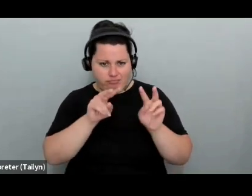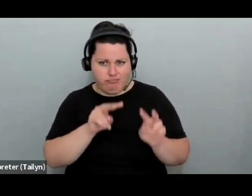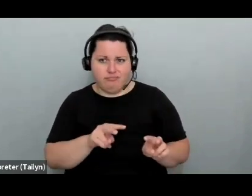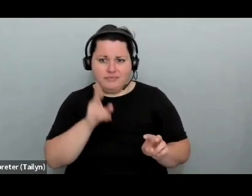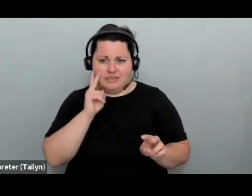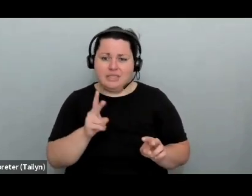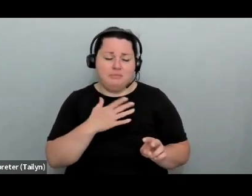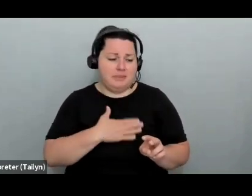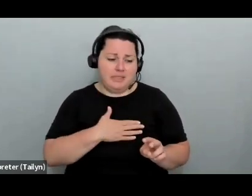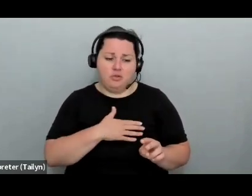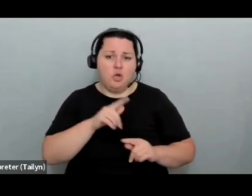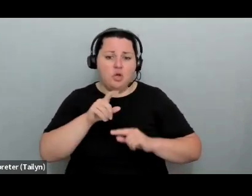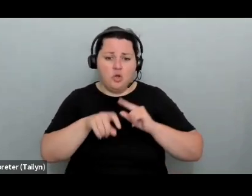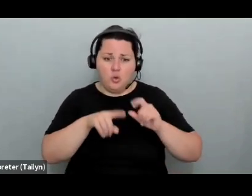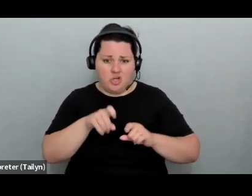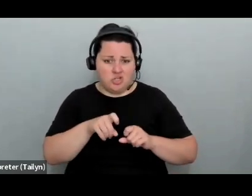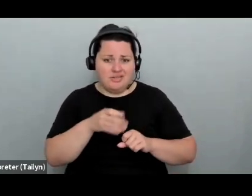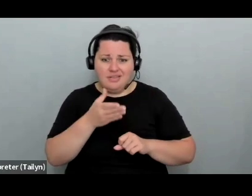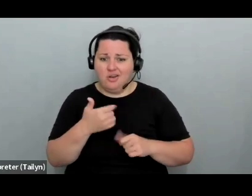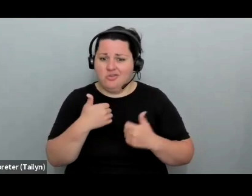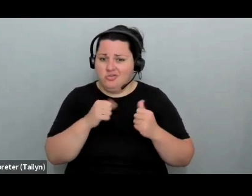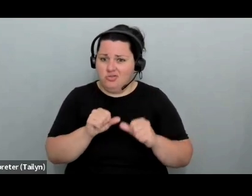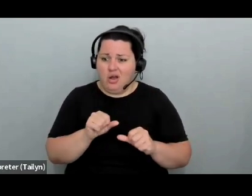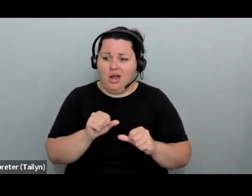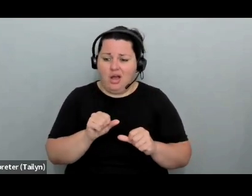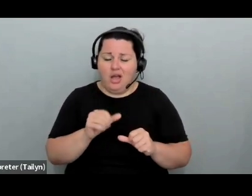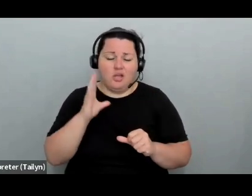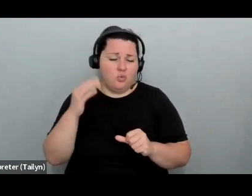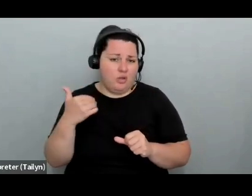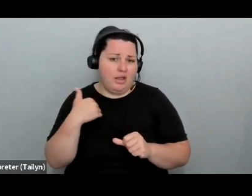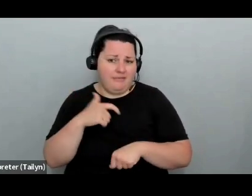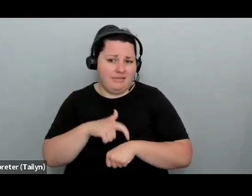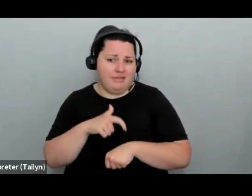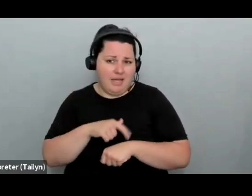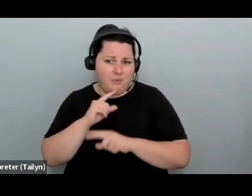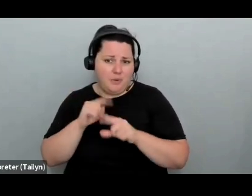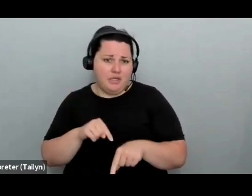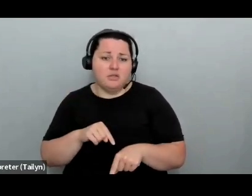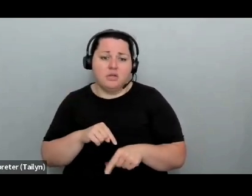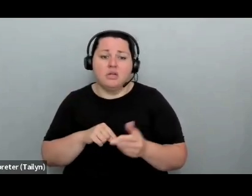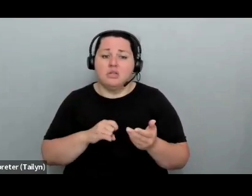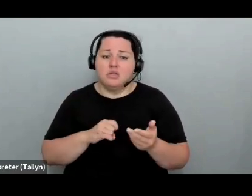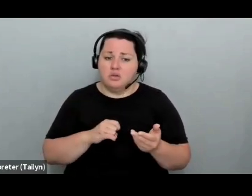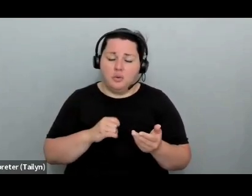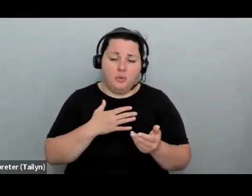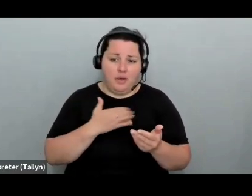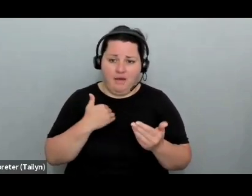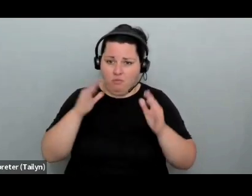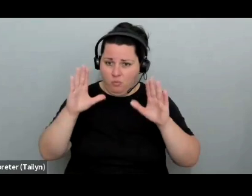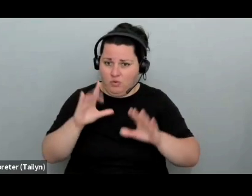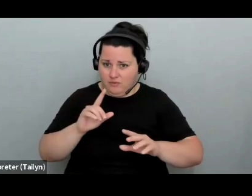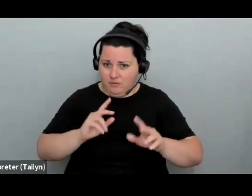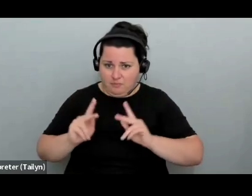times. Please put your questions in, and we're going to try to have some time to answer those. So put those in the chat. We have wonderful people who